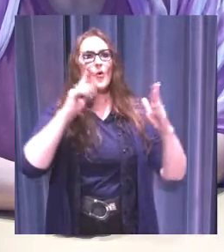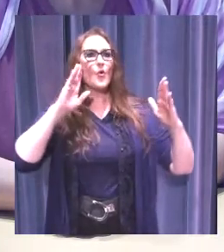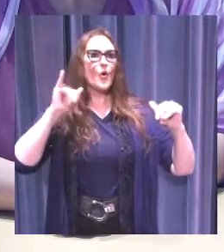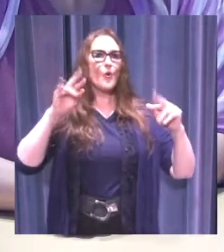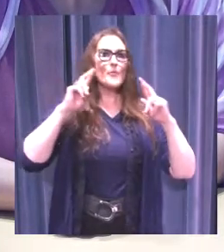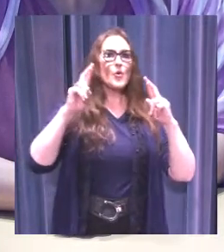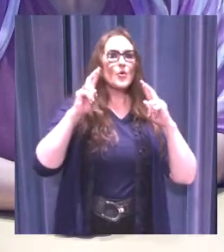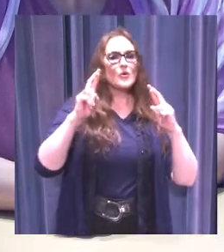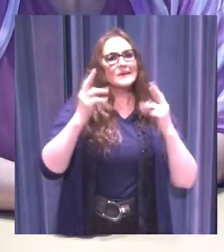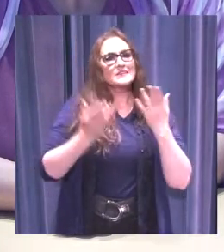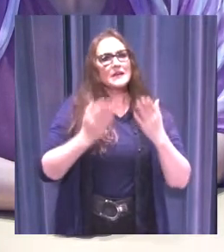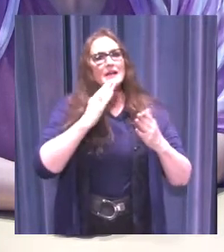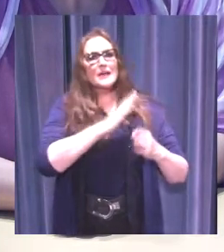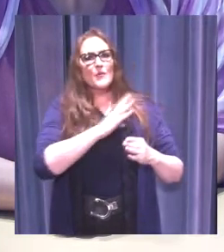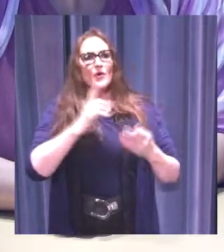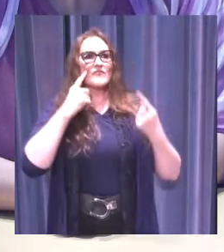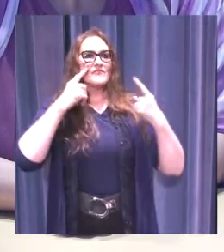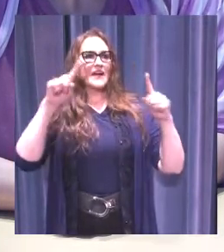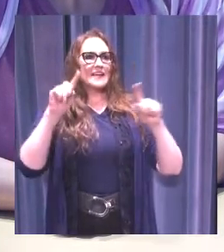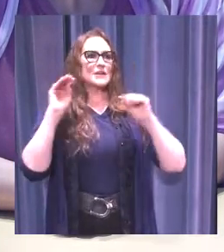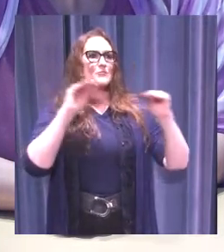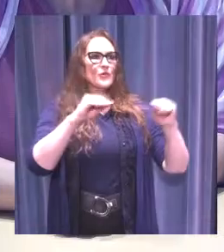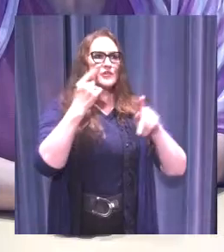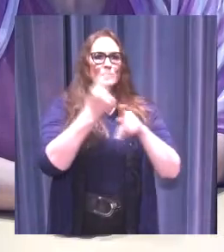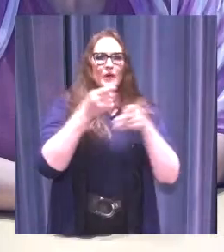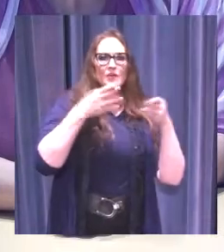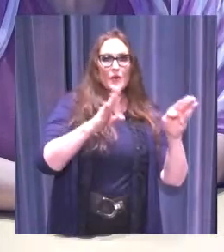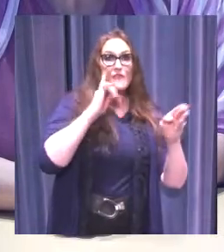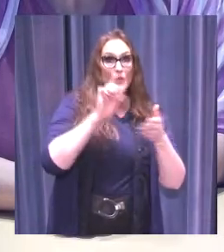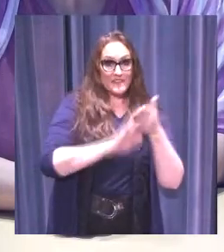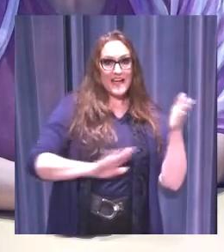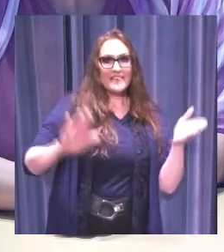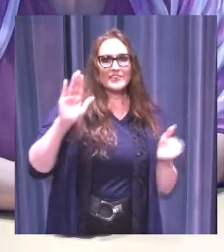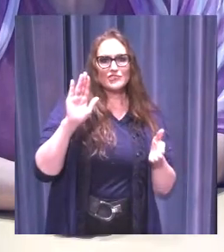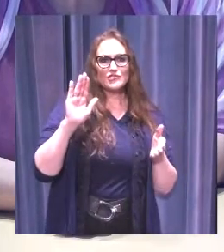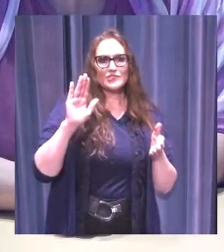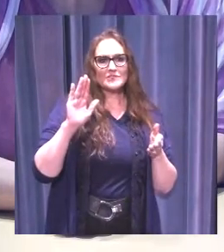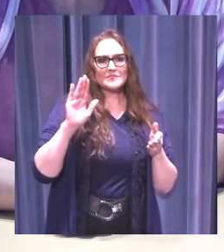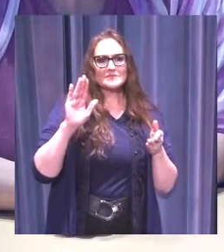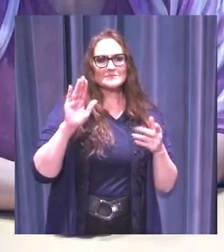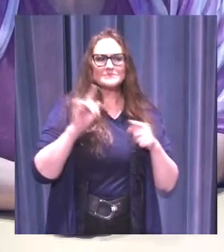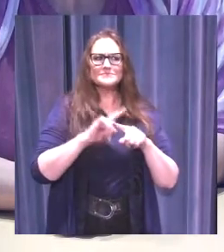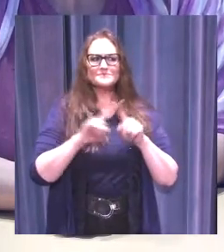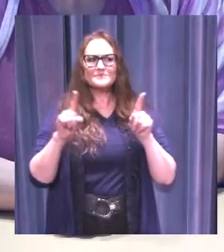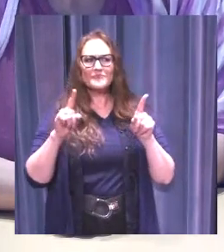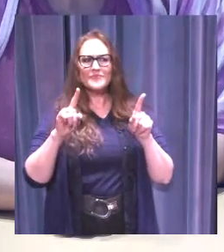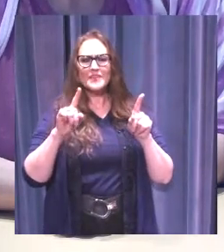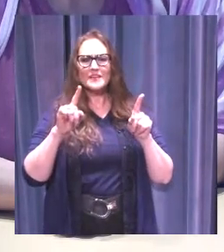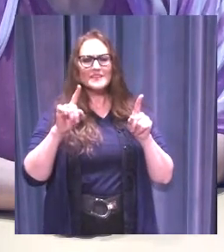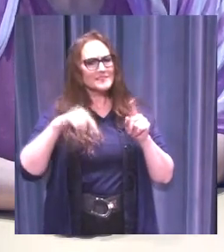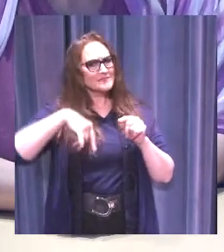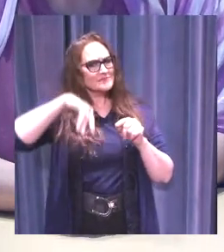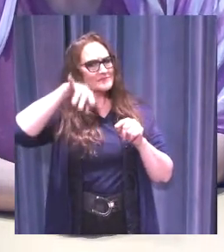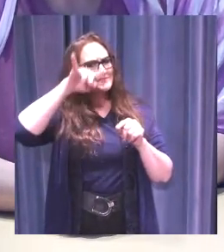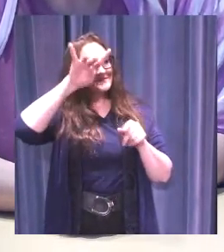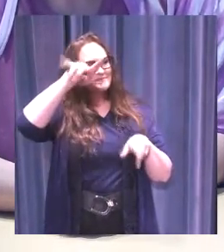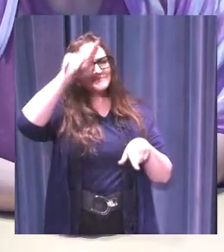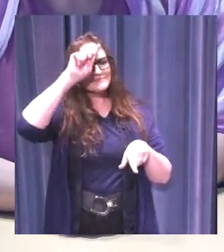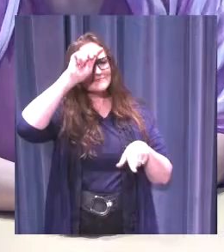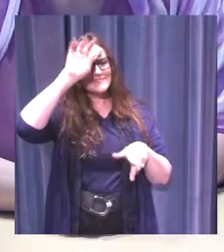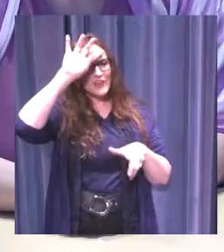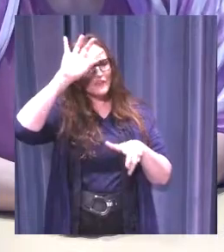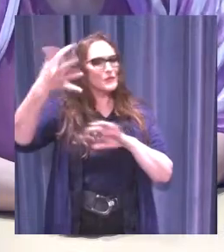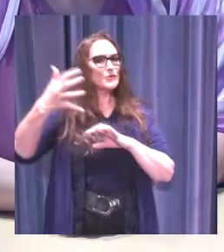that perhaps the board was finally moving in the right direction for the college. It was thus very confusing to see those